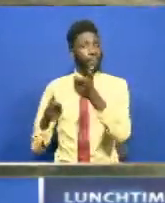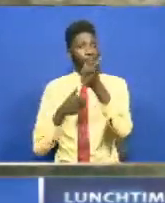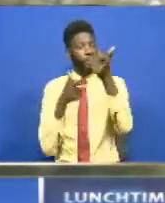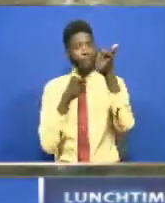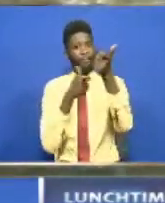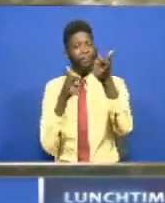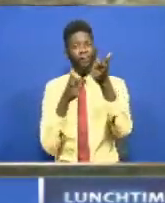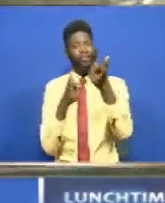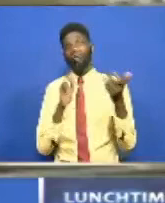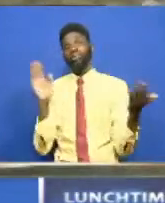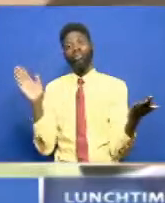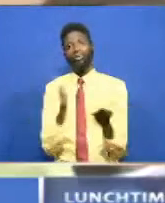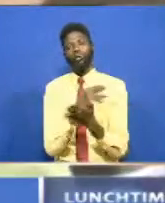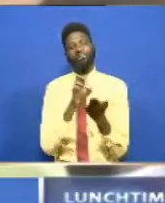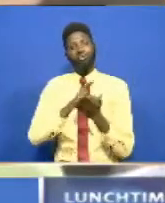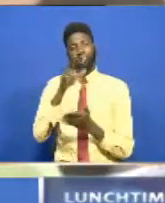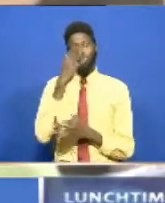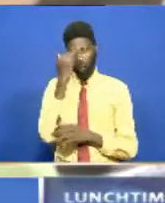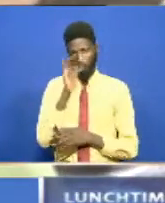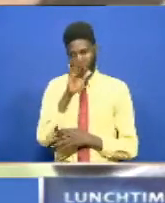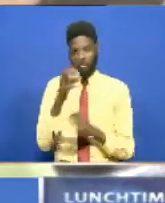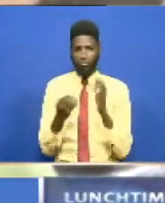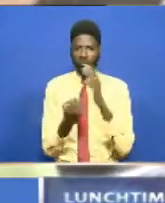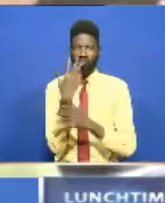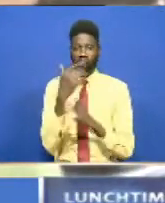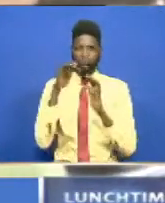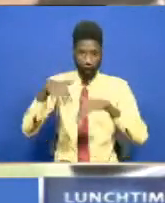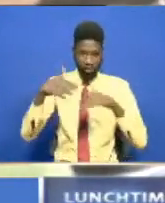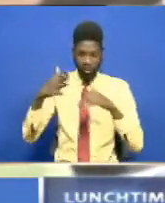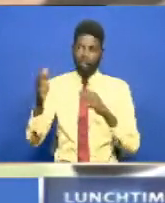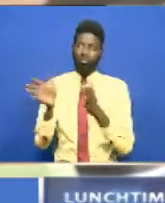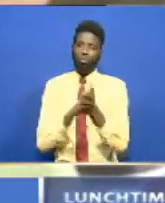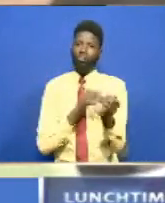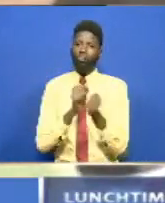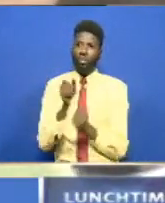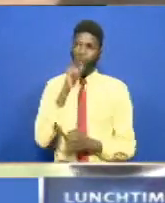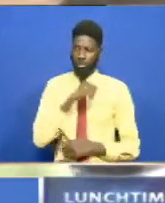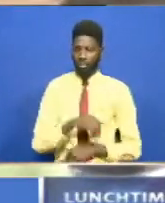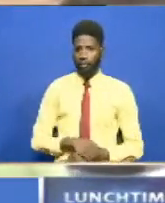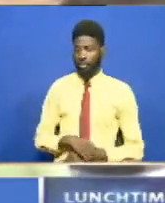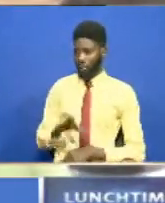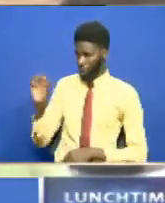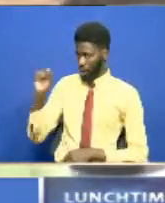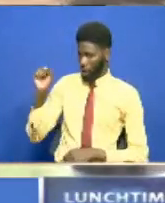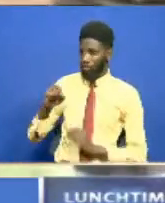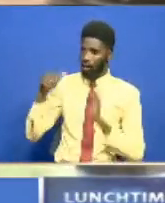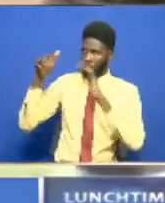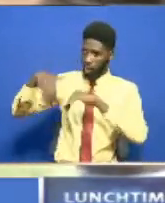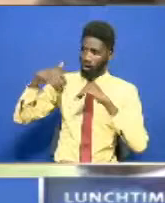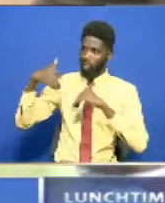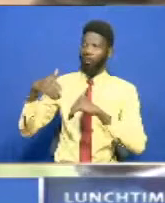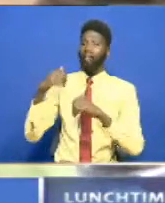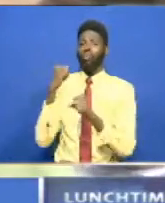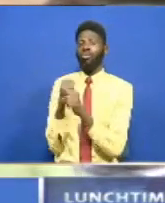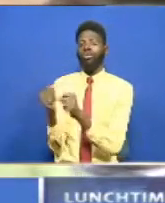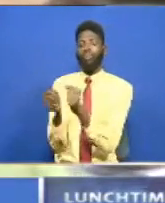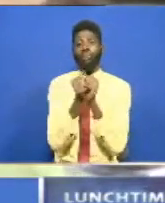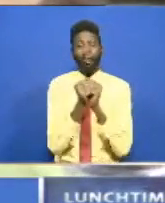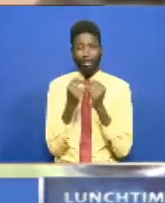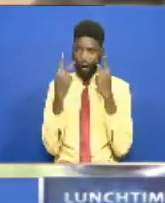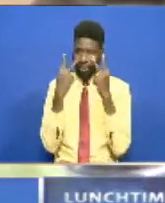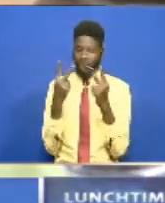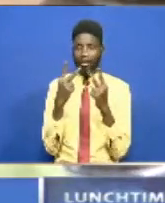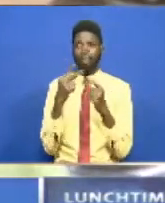crops have already been destroyed. Huyu minister of agriculture sikaneni mwangalie mambo ya Saburu County kwa saa hii.